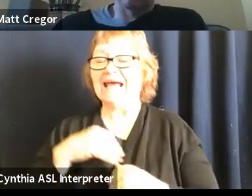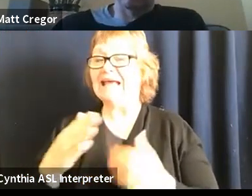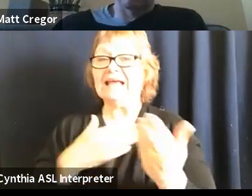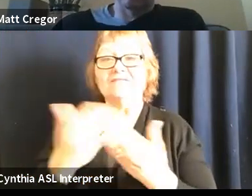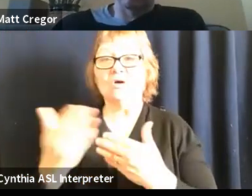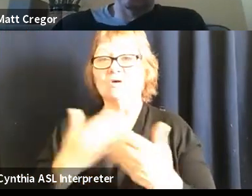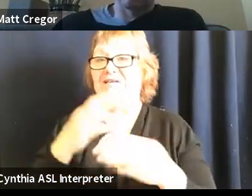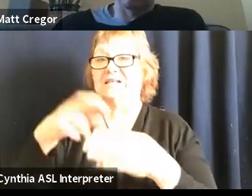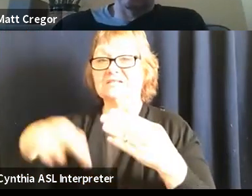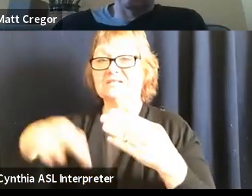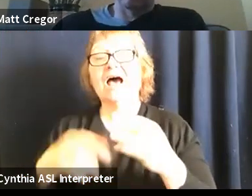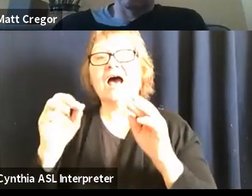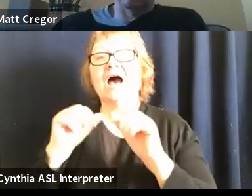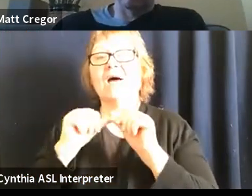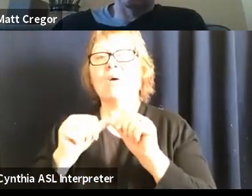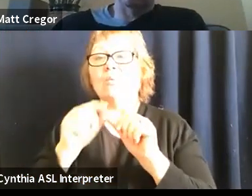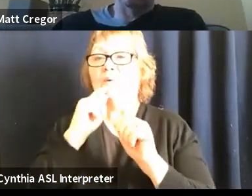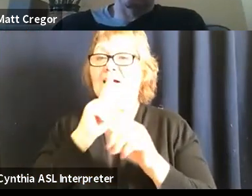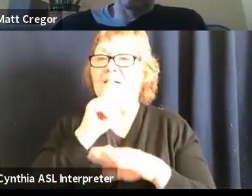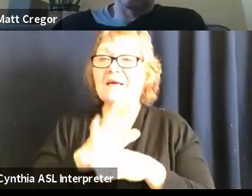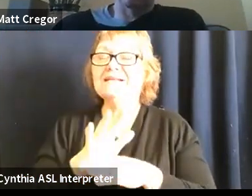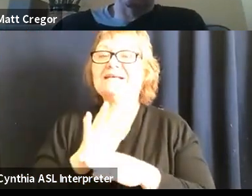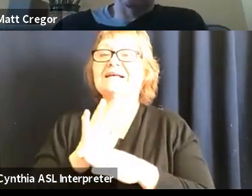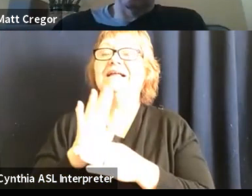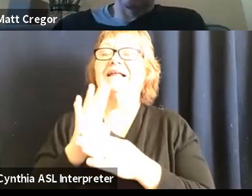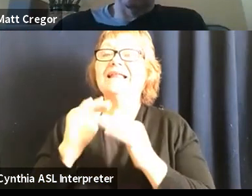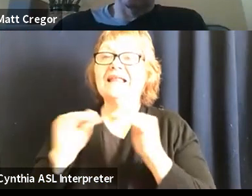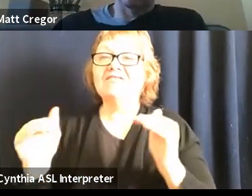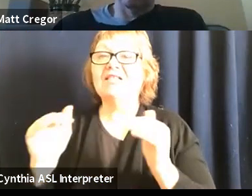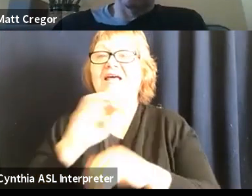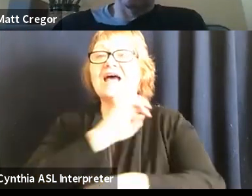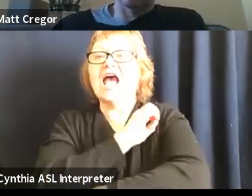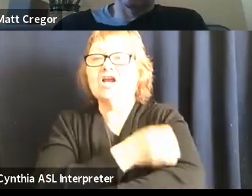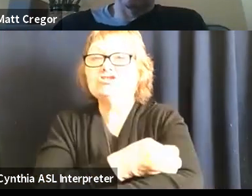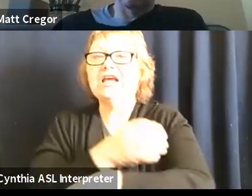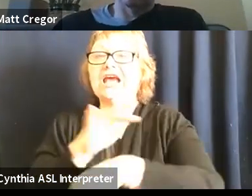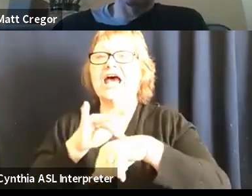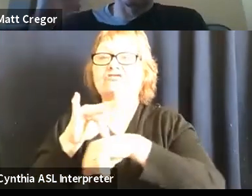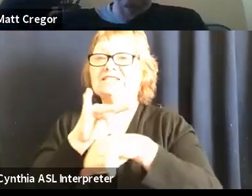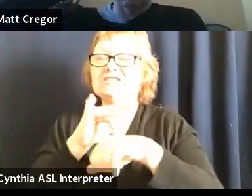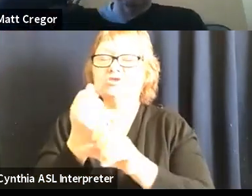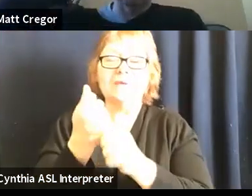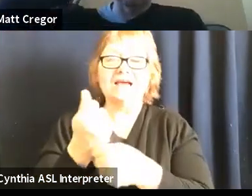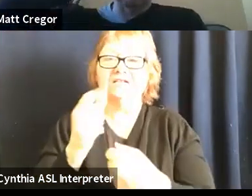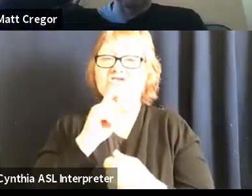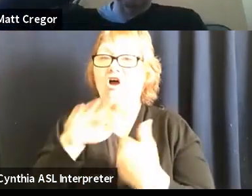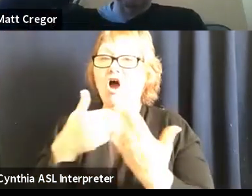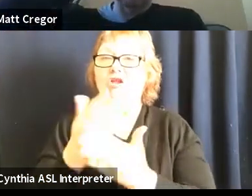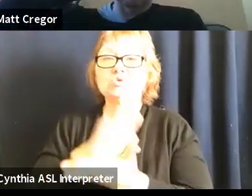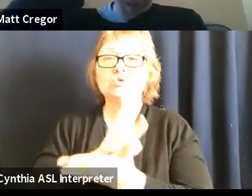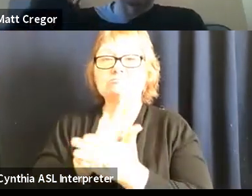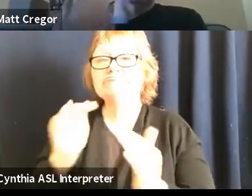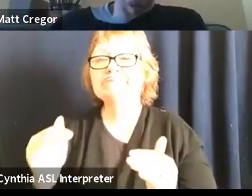we'll continue to commit this level of energy and resource and conversation to lifting up all our schools and all our students. Thank